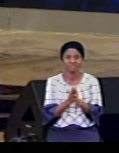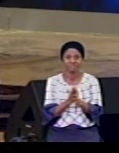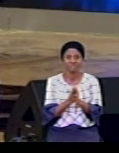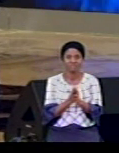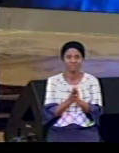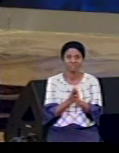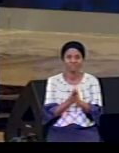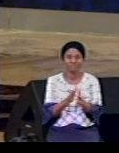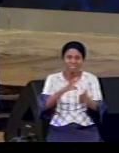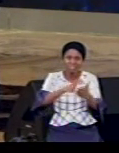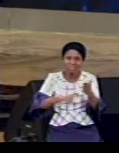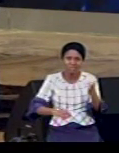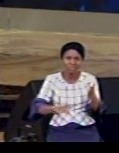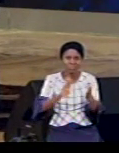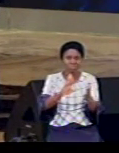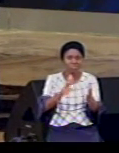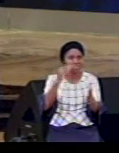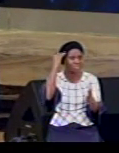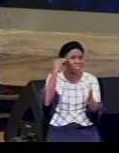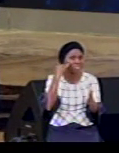Remove your head from their load.